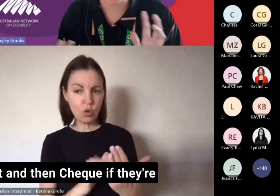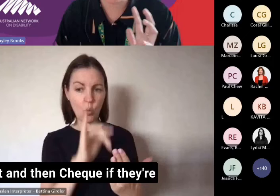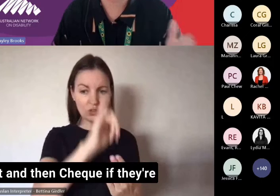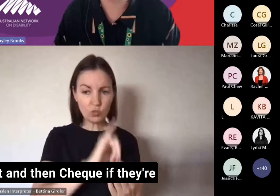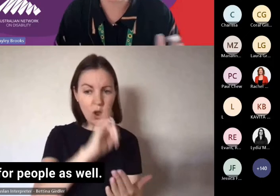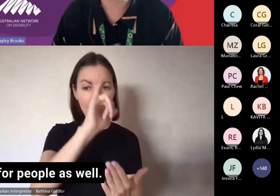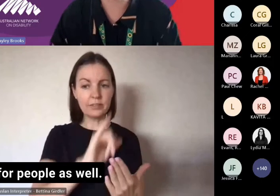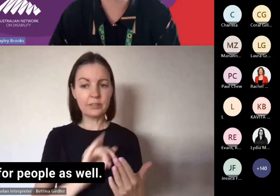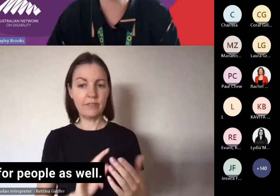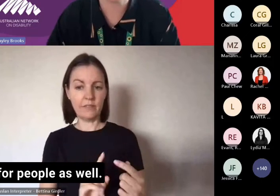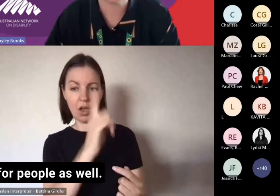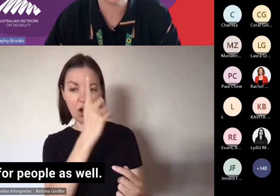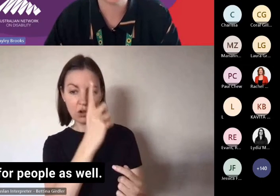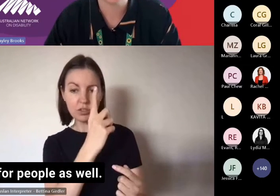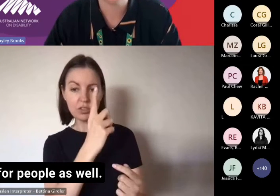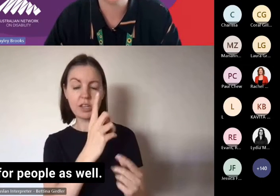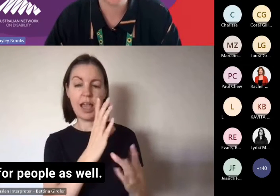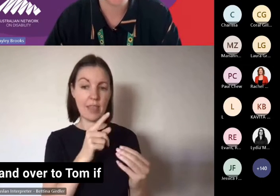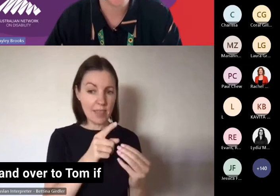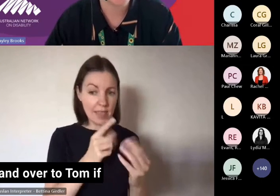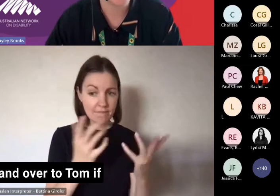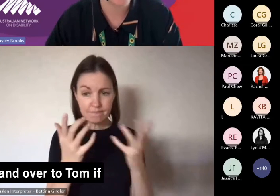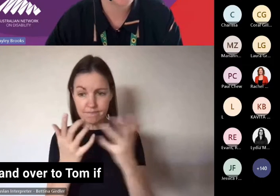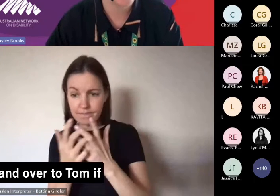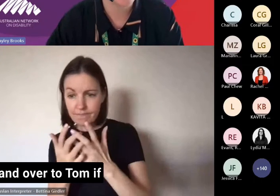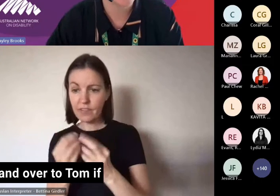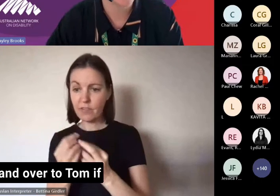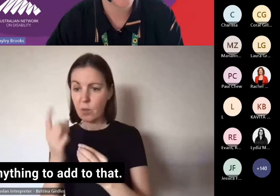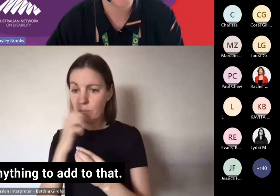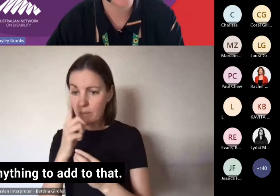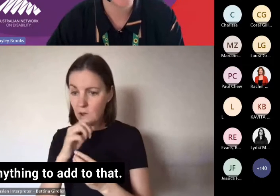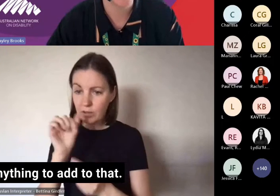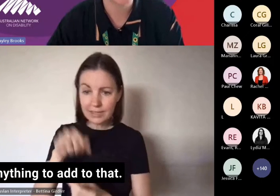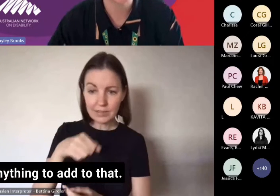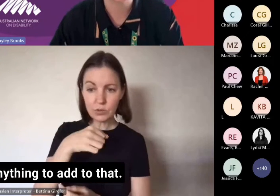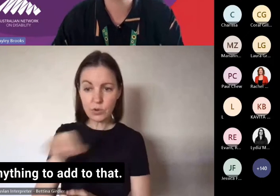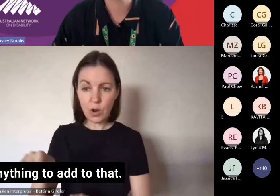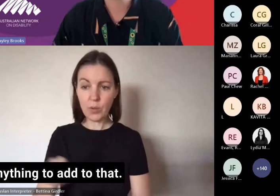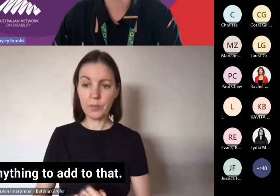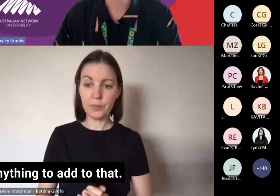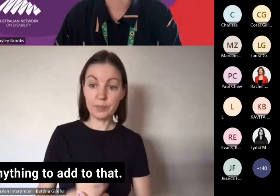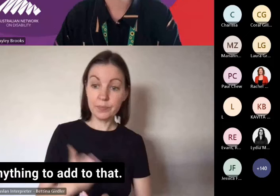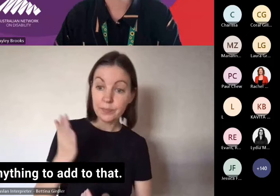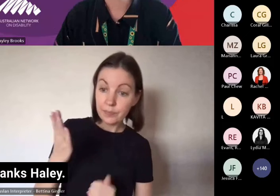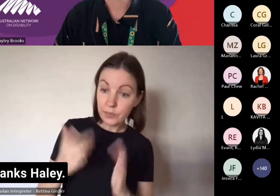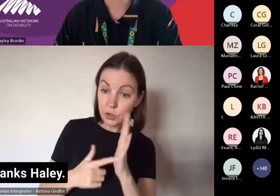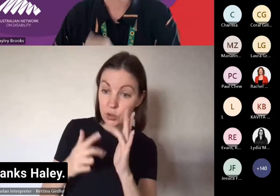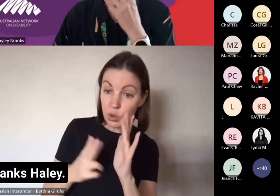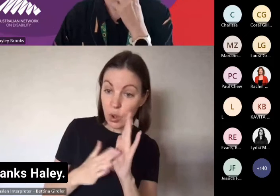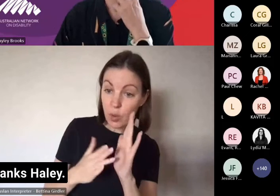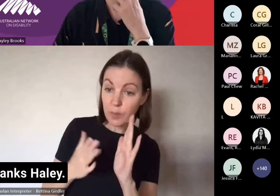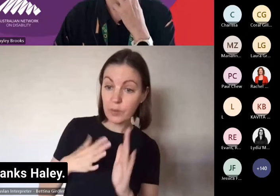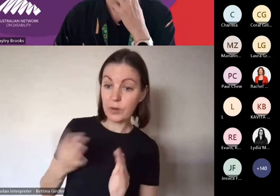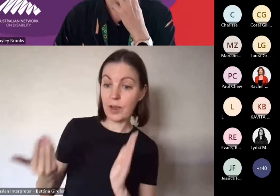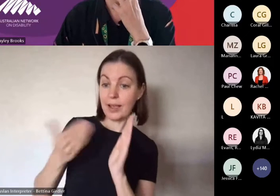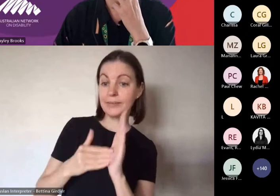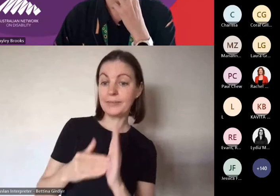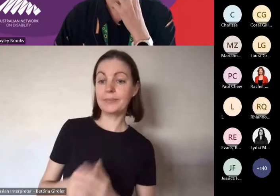if they're suitable for people as well. And I'll hand over to Tom if you've got anything to add to that. Thanks,